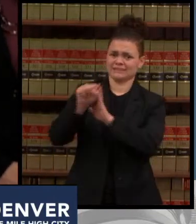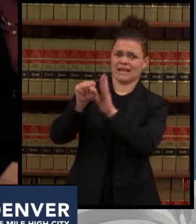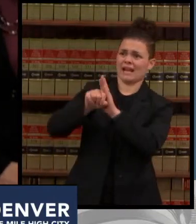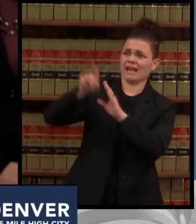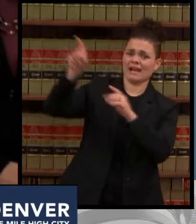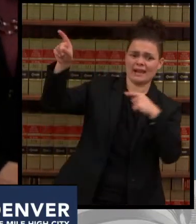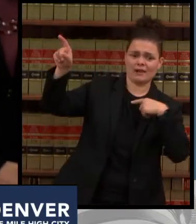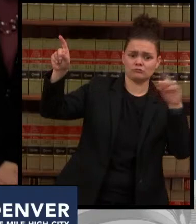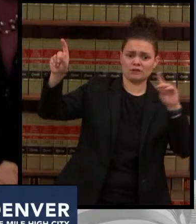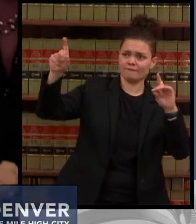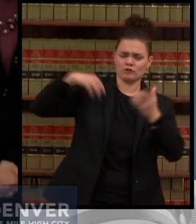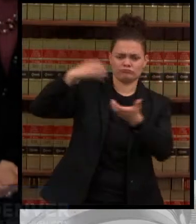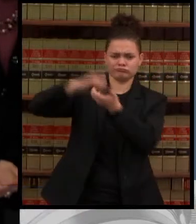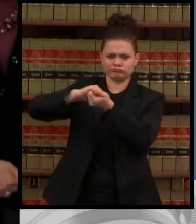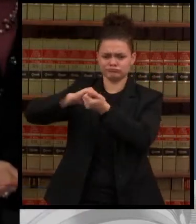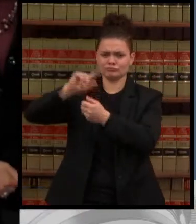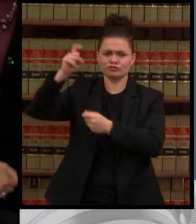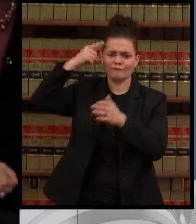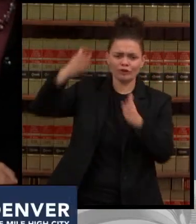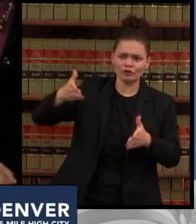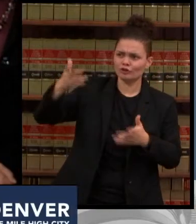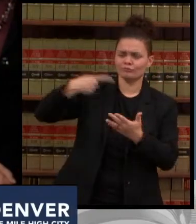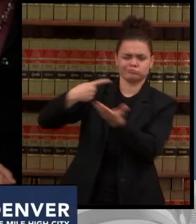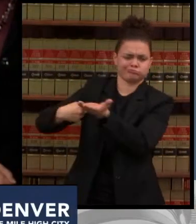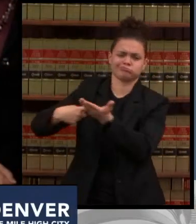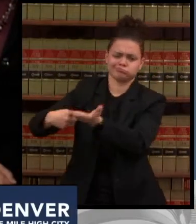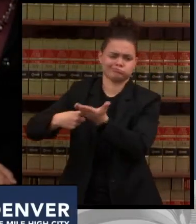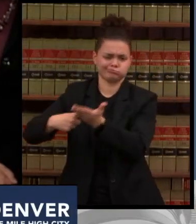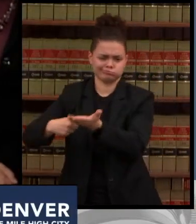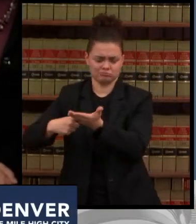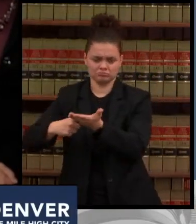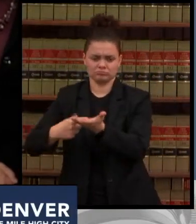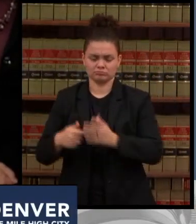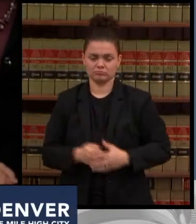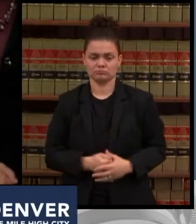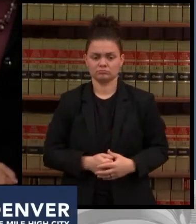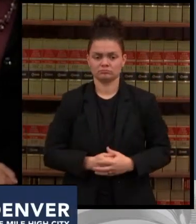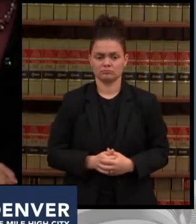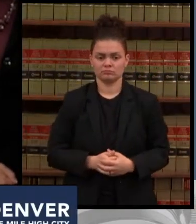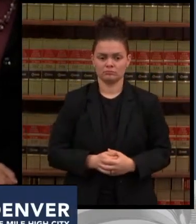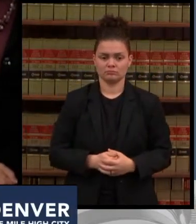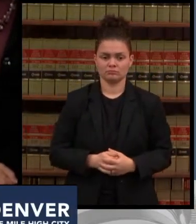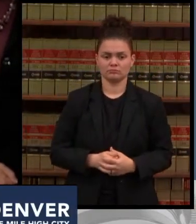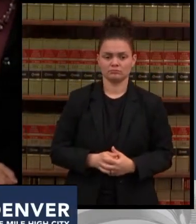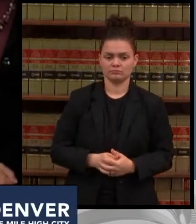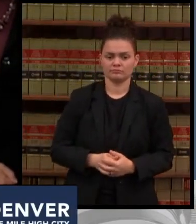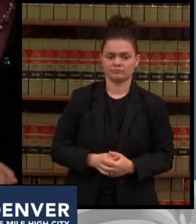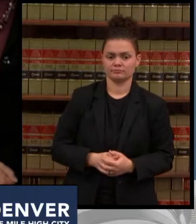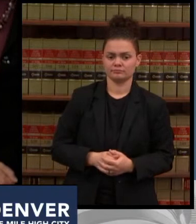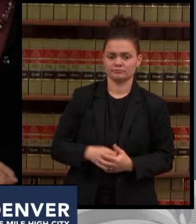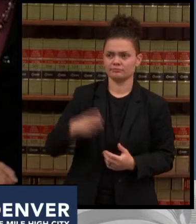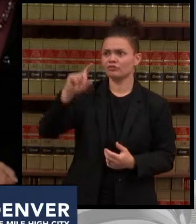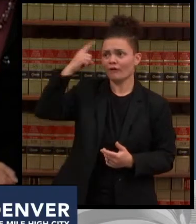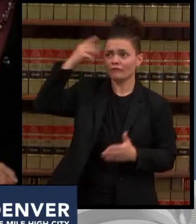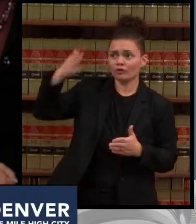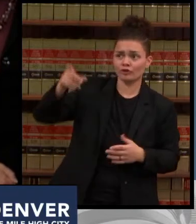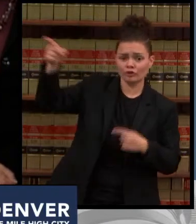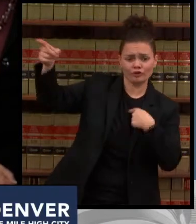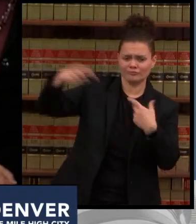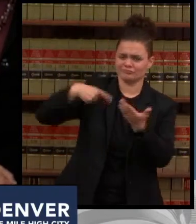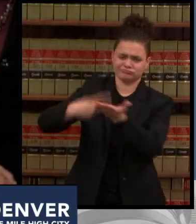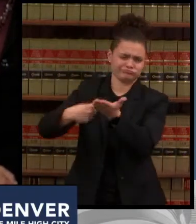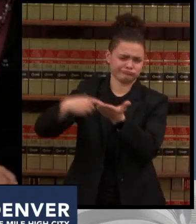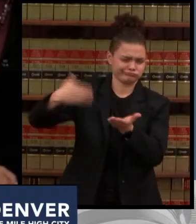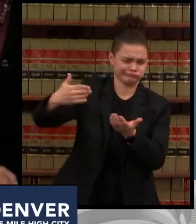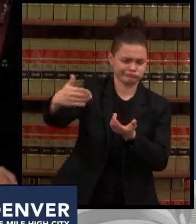office, and have remained in communication with both the governor and the CDPHE over this entire time.